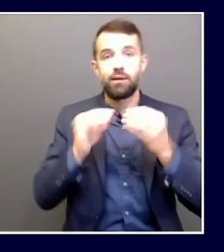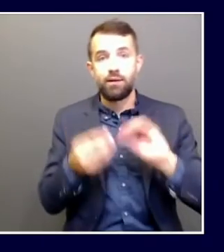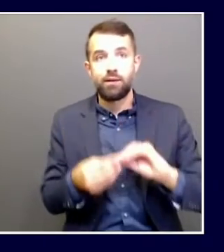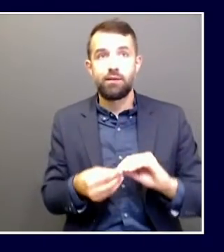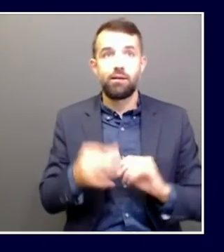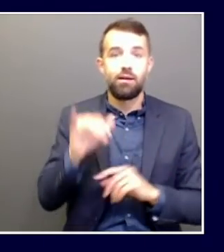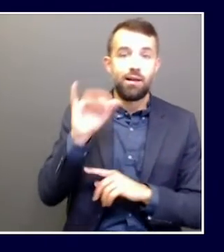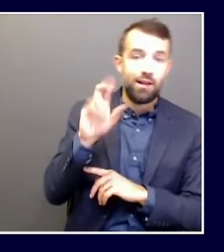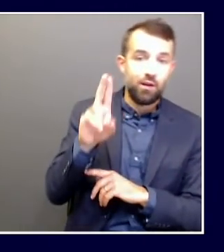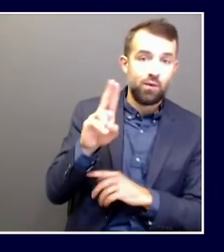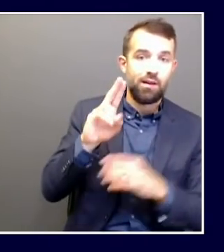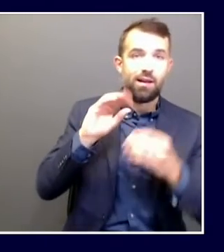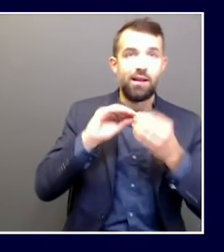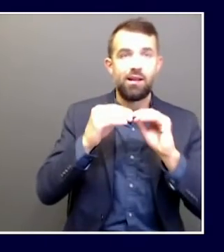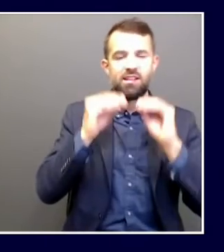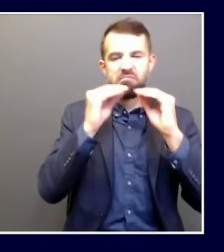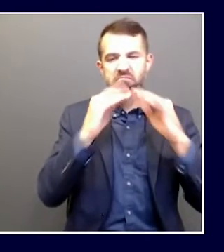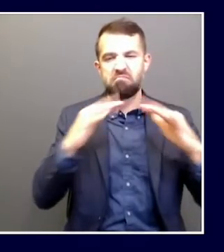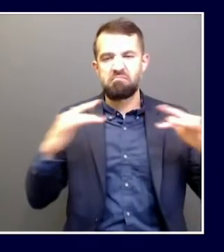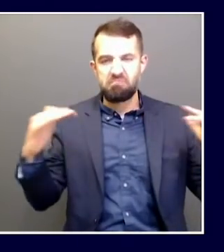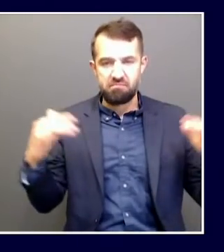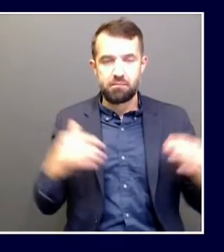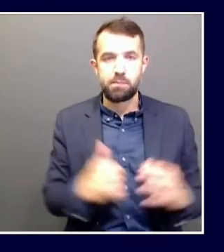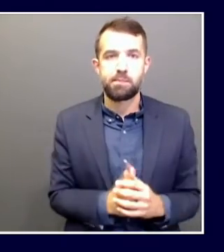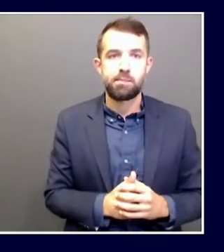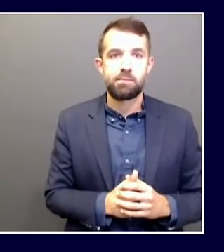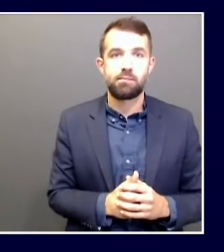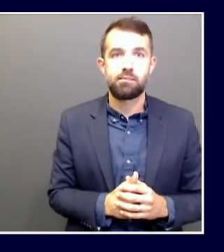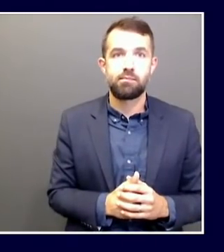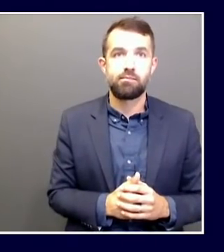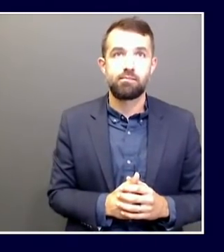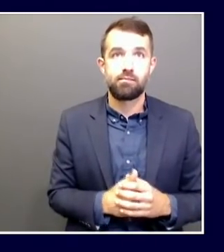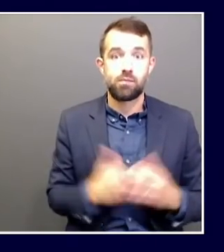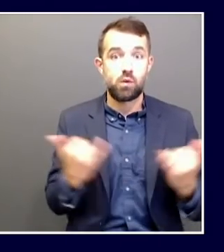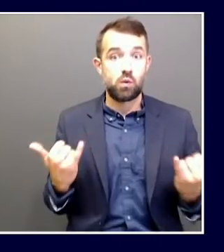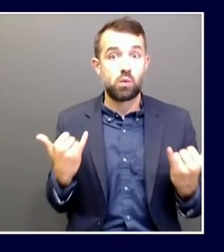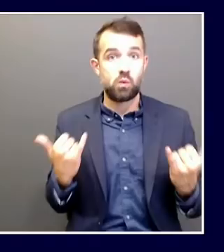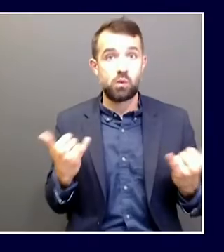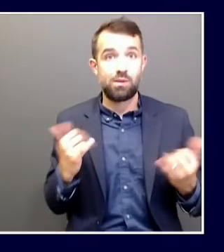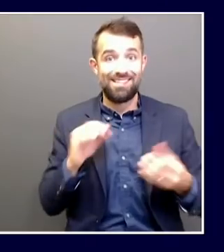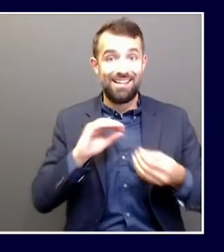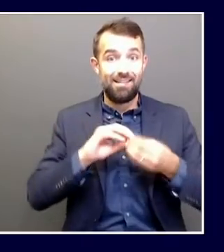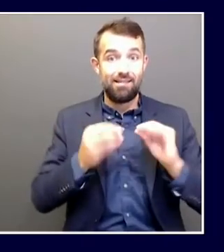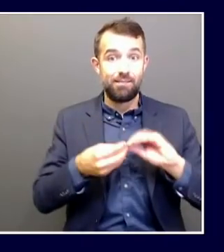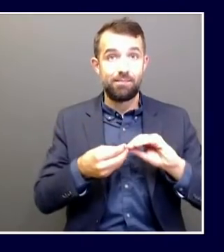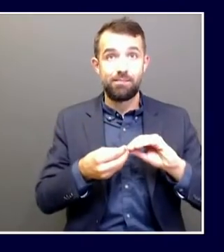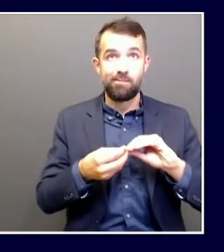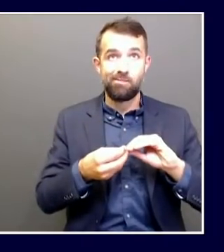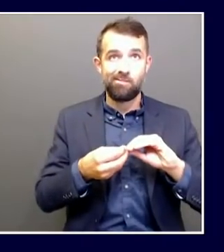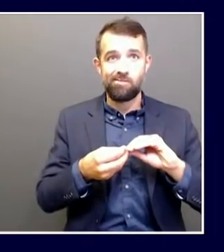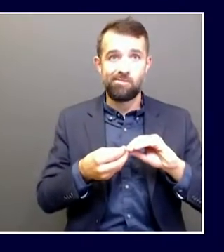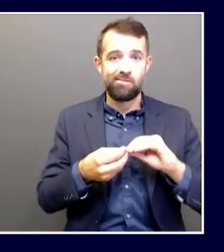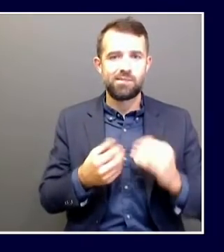The numbers that we have today are the second highest we've seen reported in one day. The